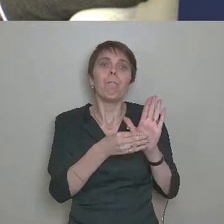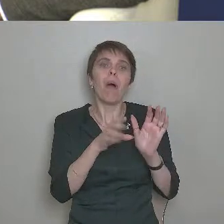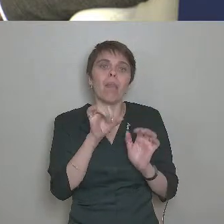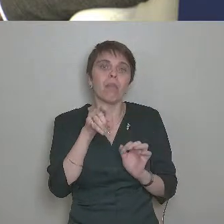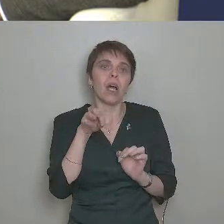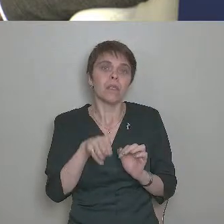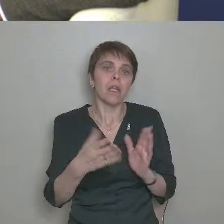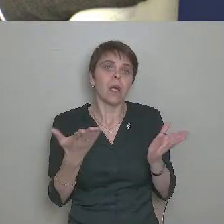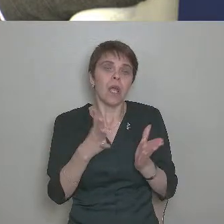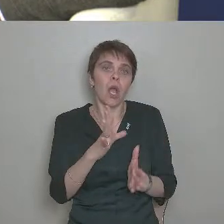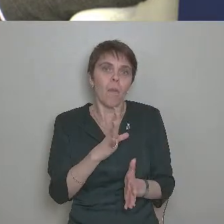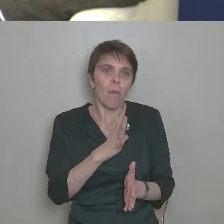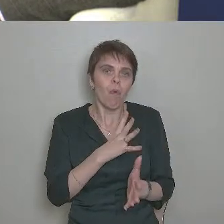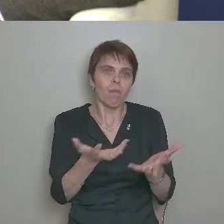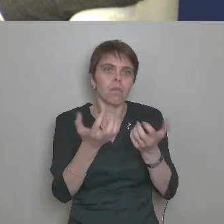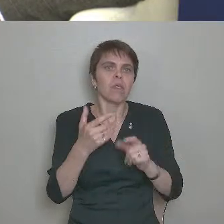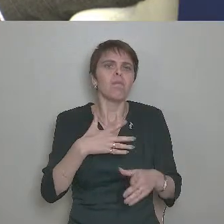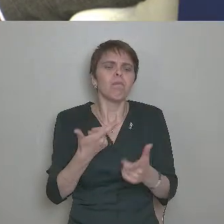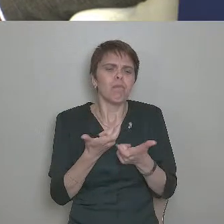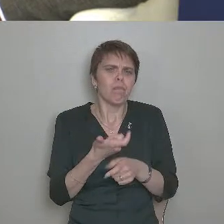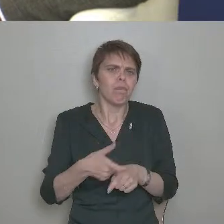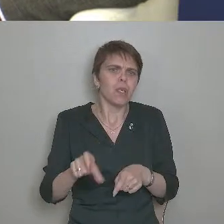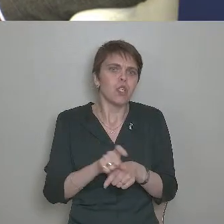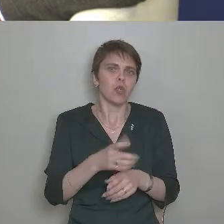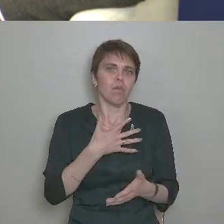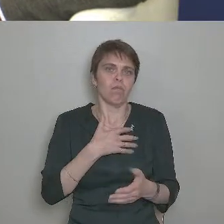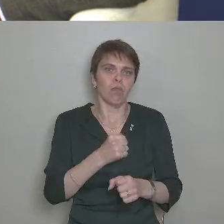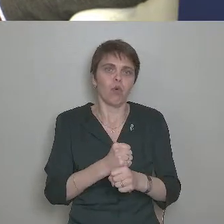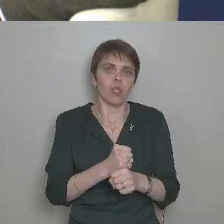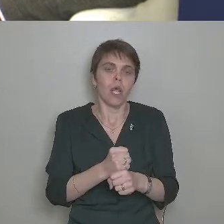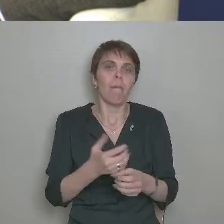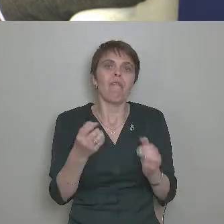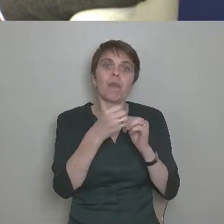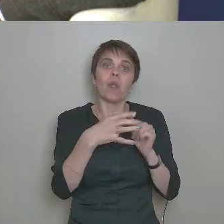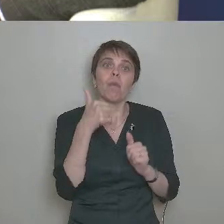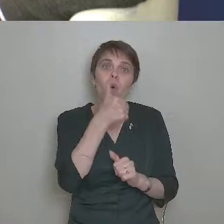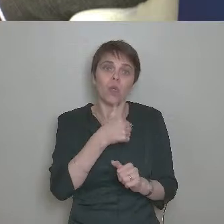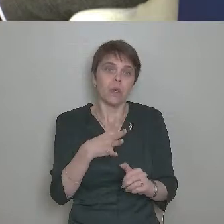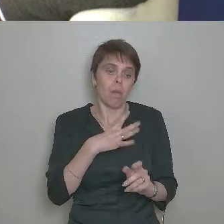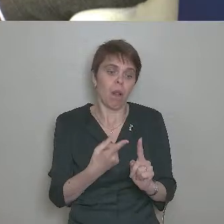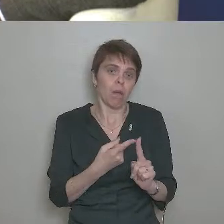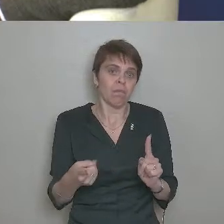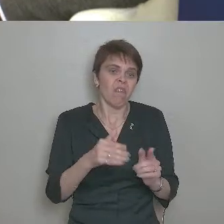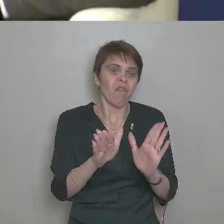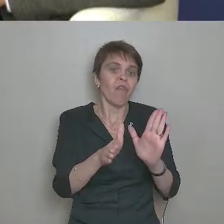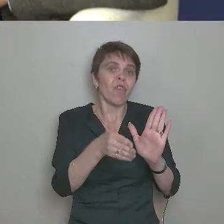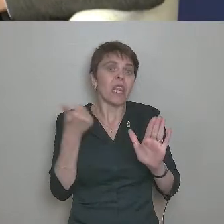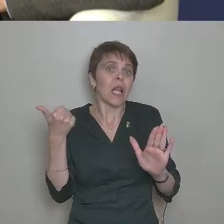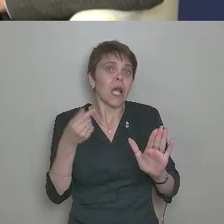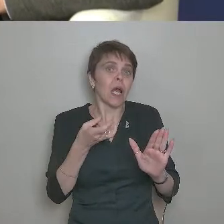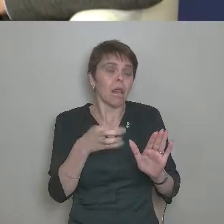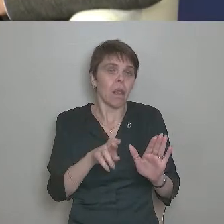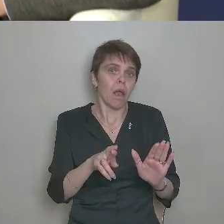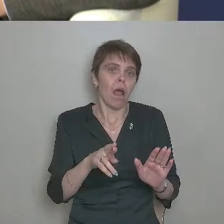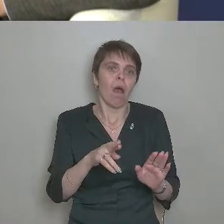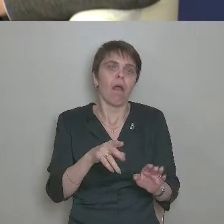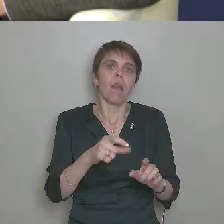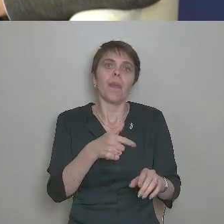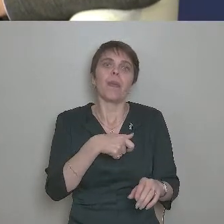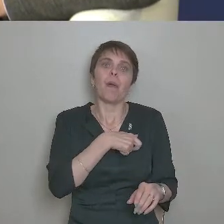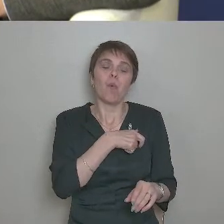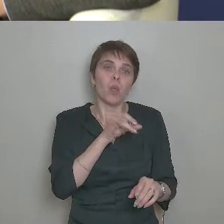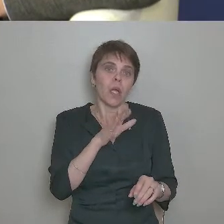the councils, and their mandate of 2015 was made even tighter. Imperative mandate of 2015